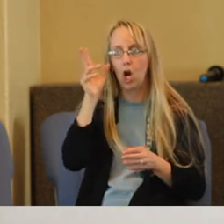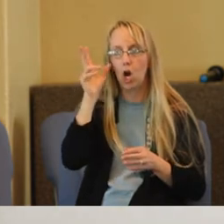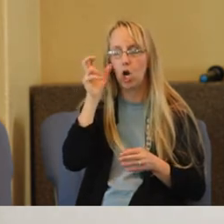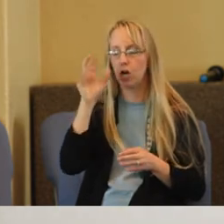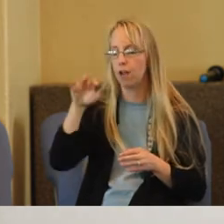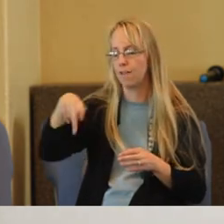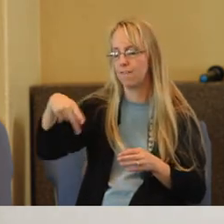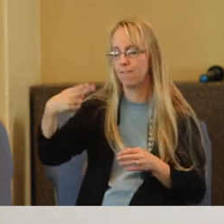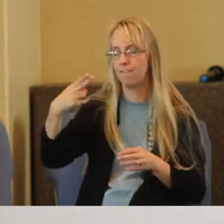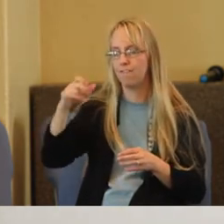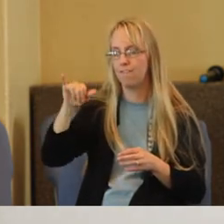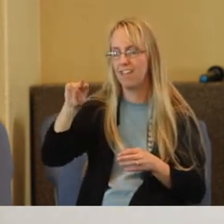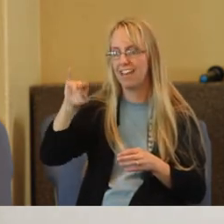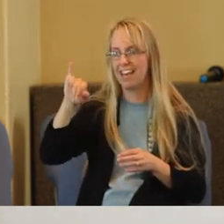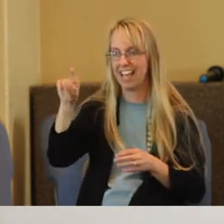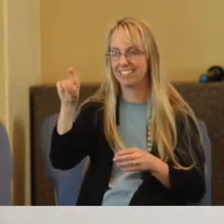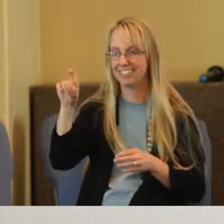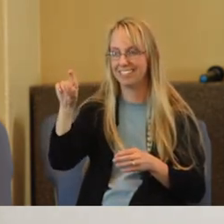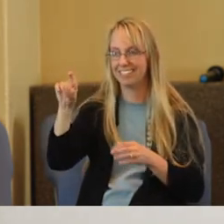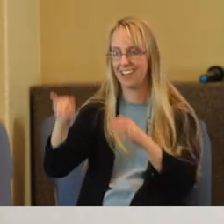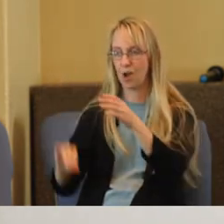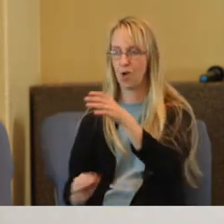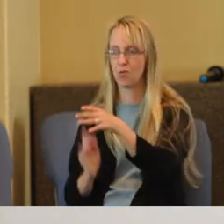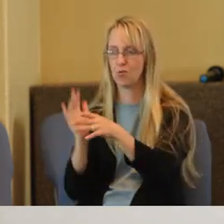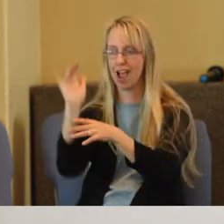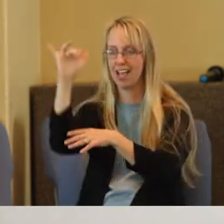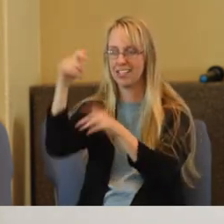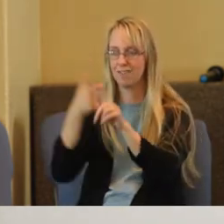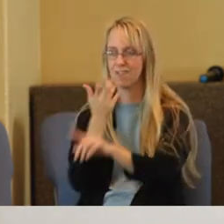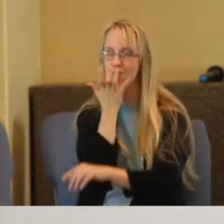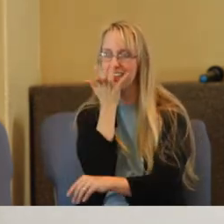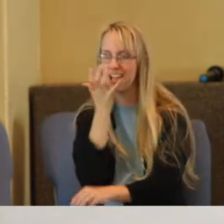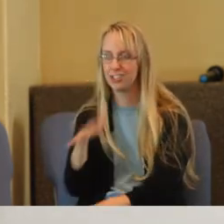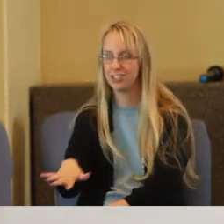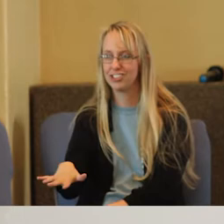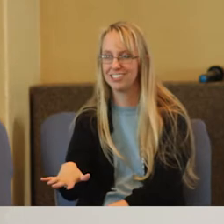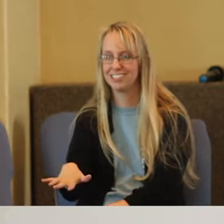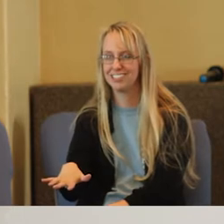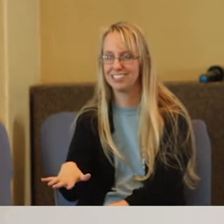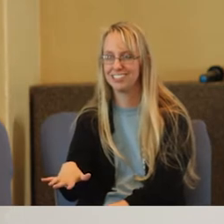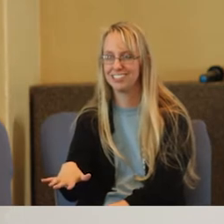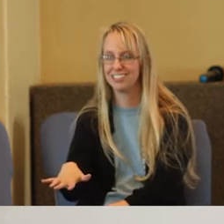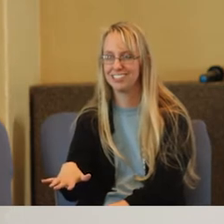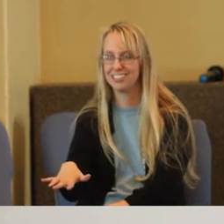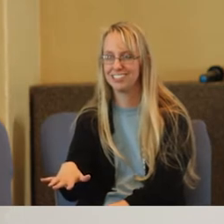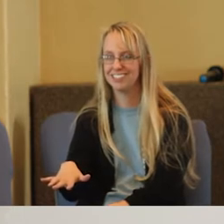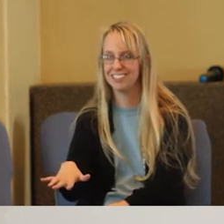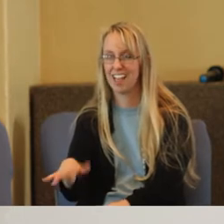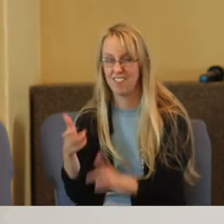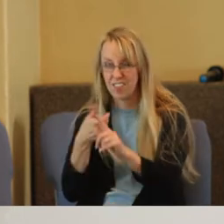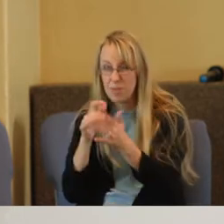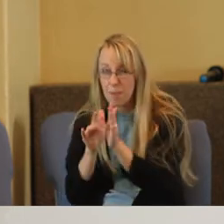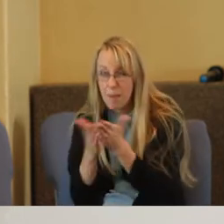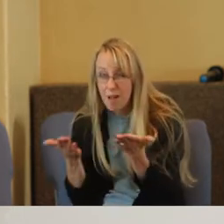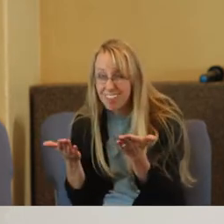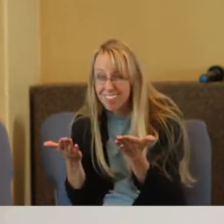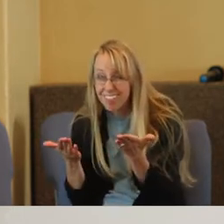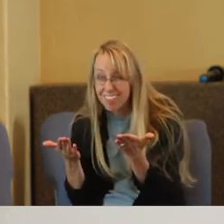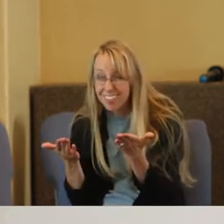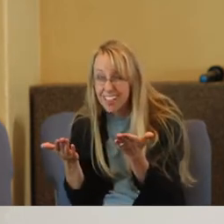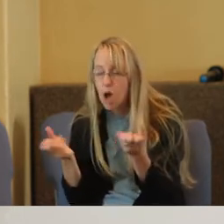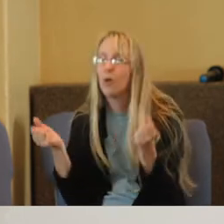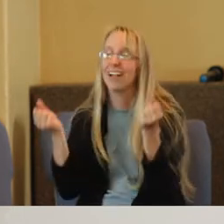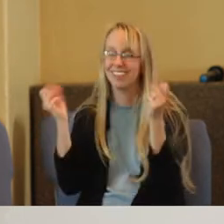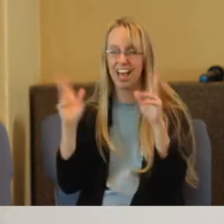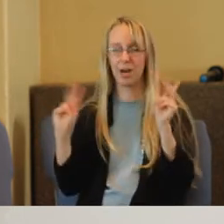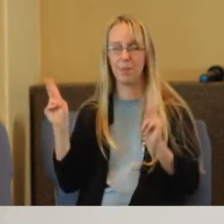ashes? Okay, has anybody heard of that in the Bible? Or who hasn't? Quite a few people, and that's a